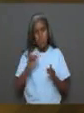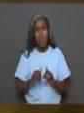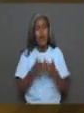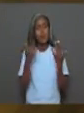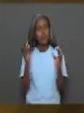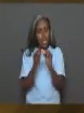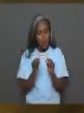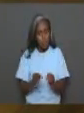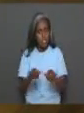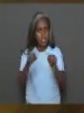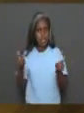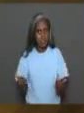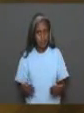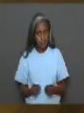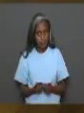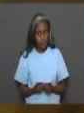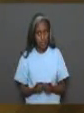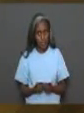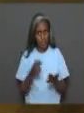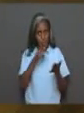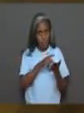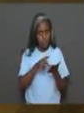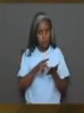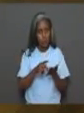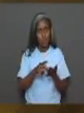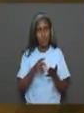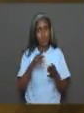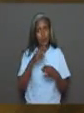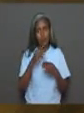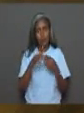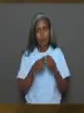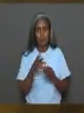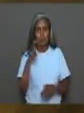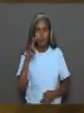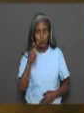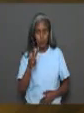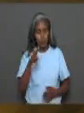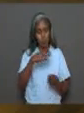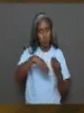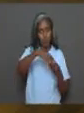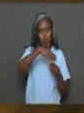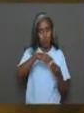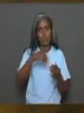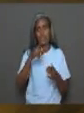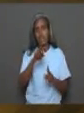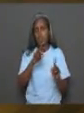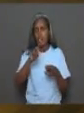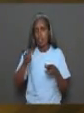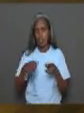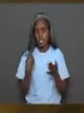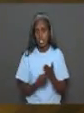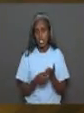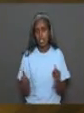calculate the area plotted by two bounded curves. This is